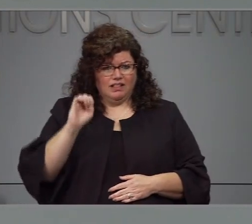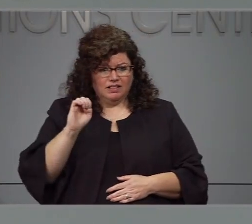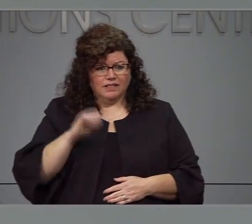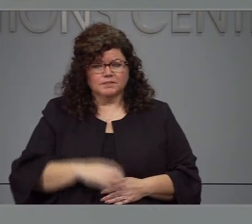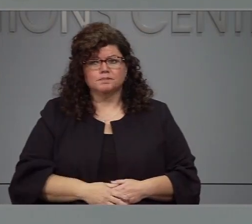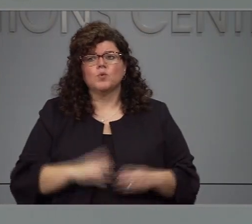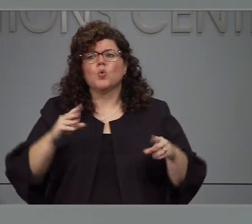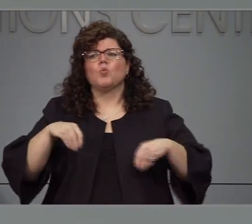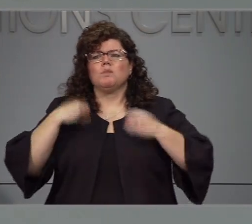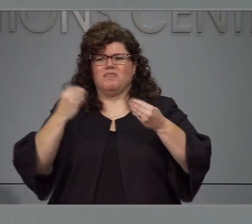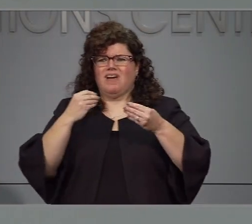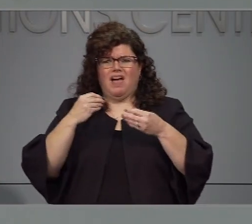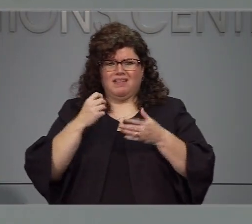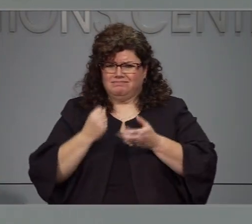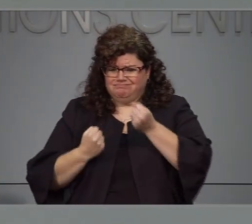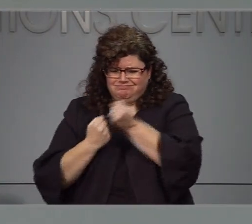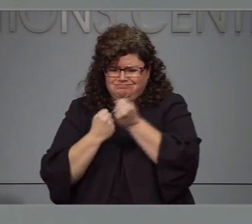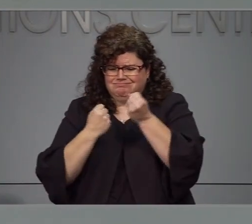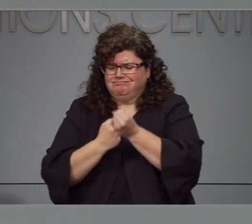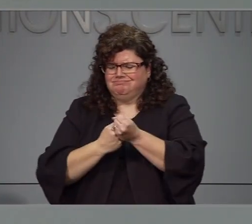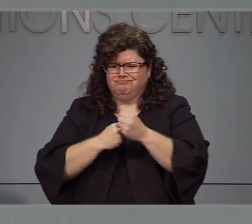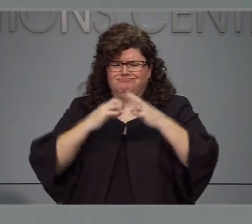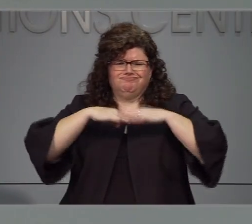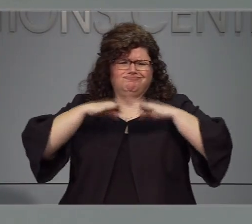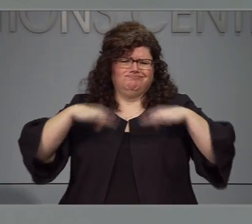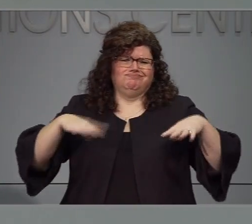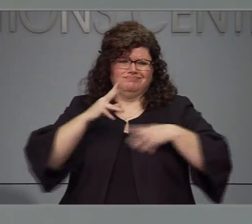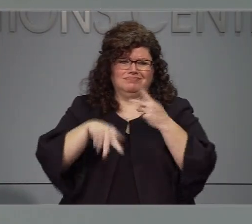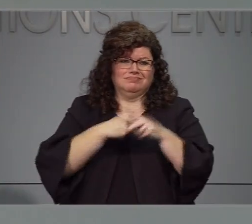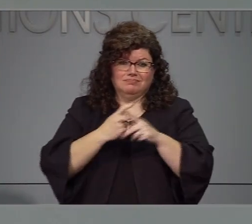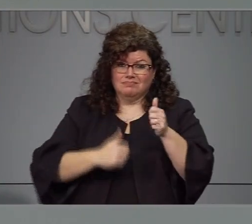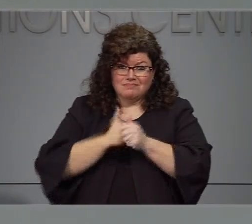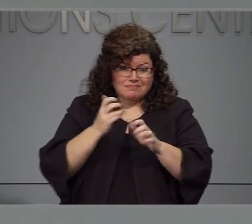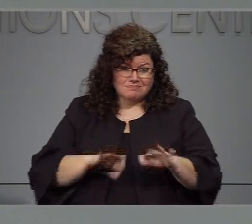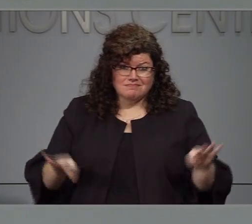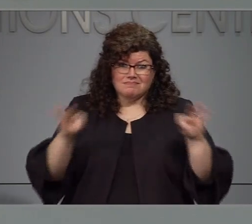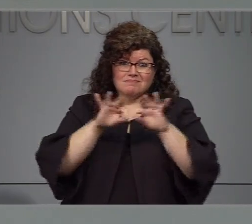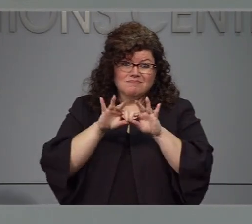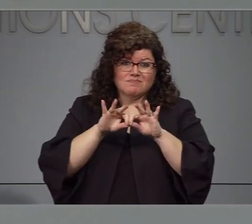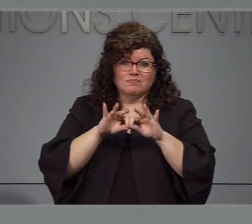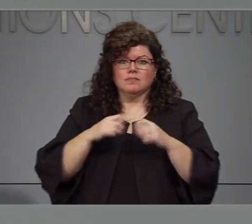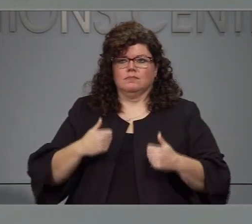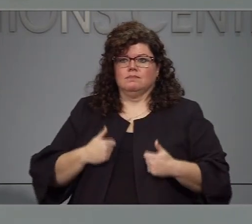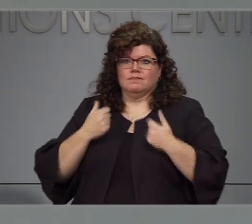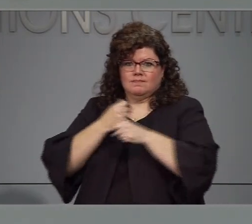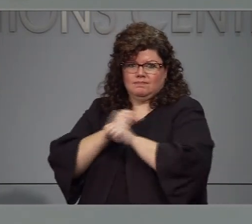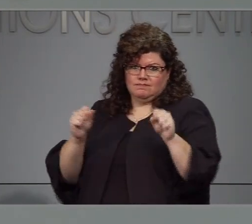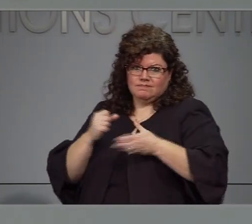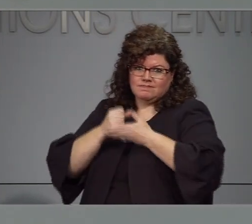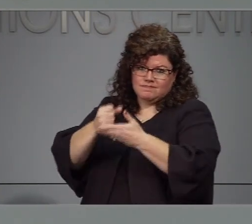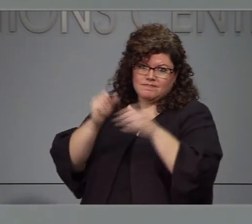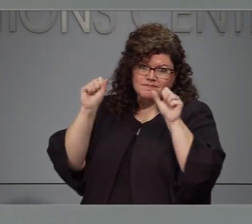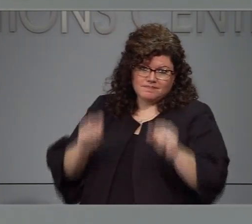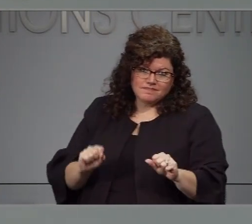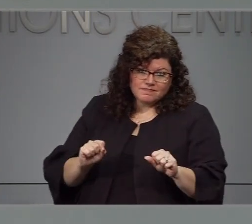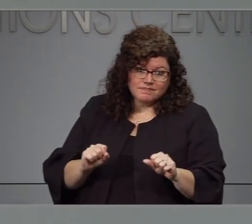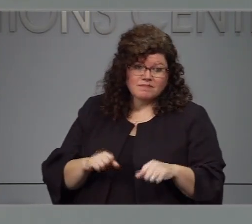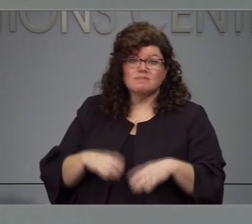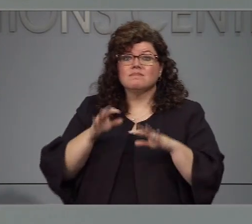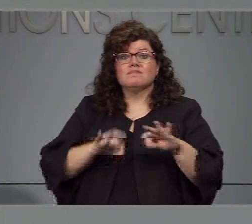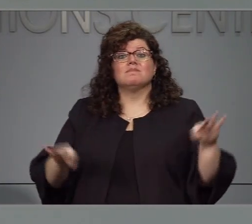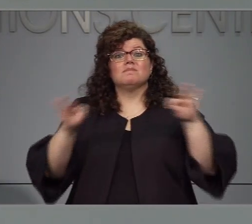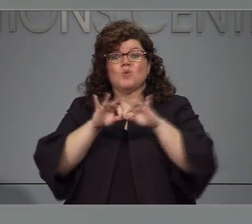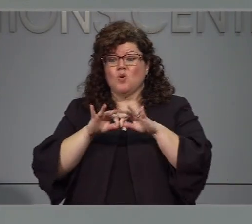providing a variety of support, with the most important one being life-saving measures and operations within the first 24 to 48